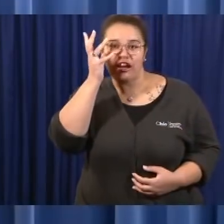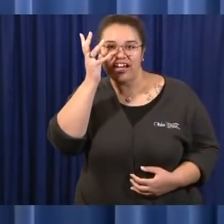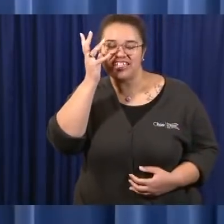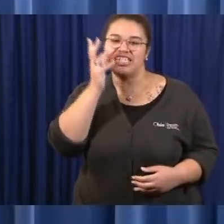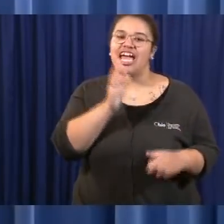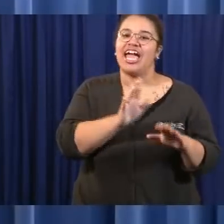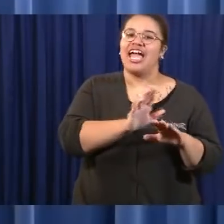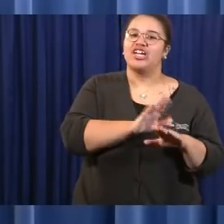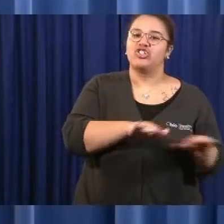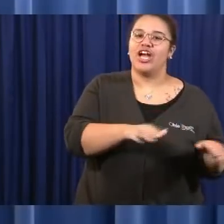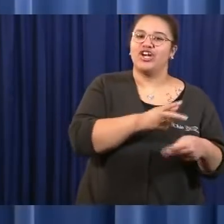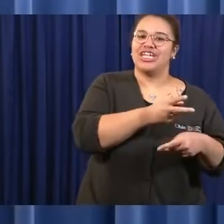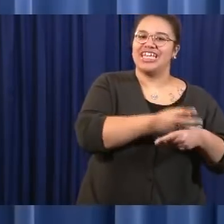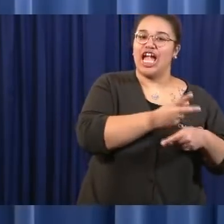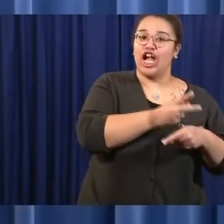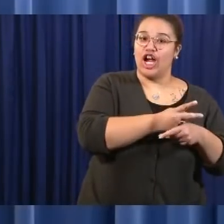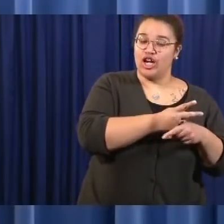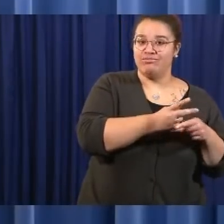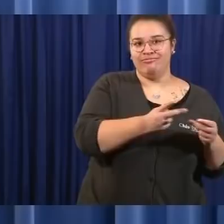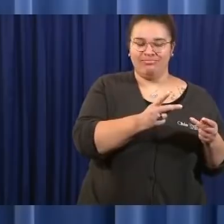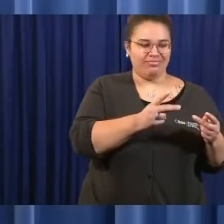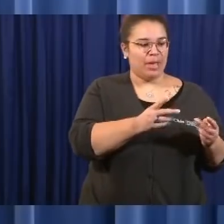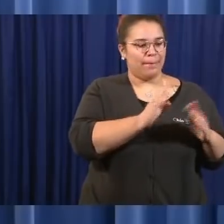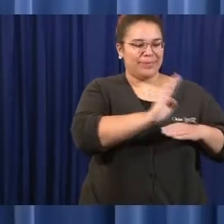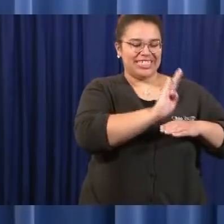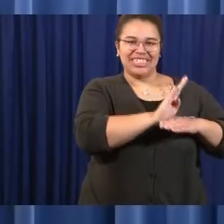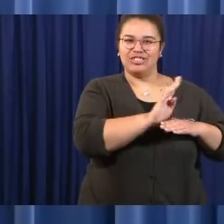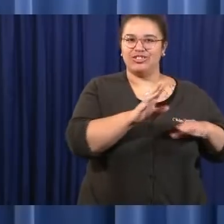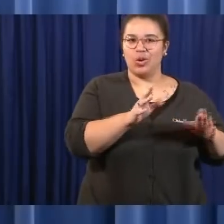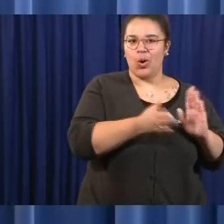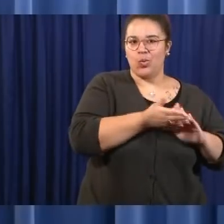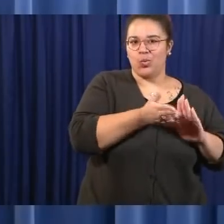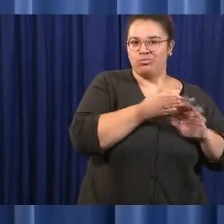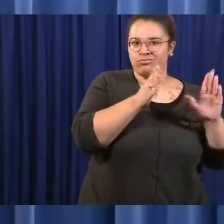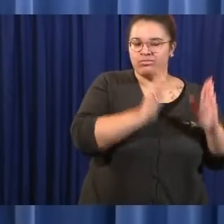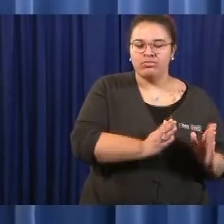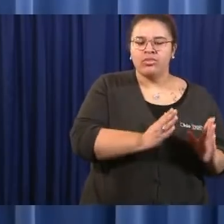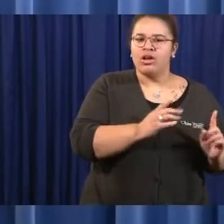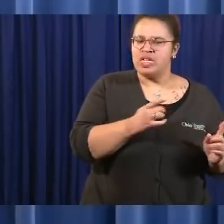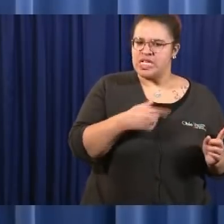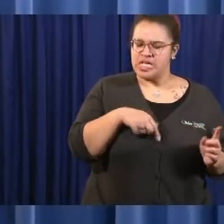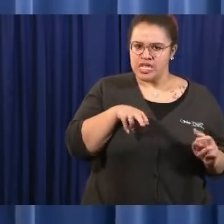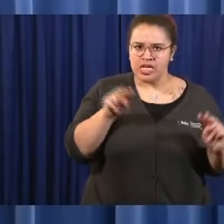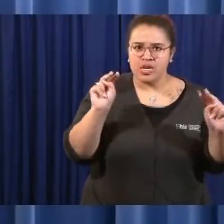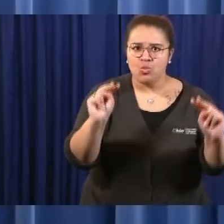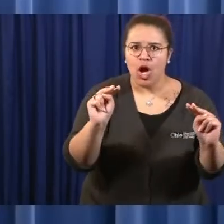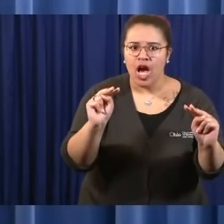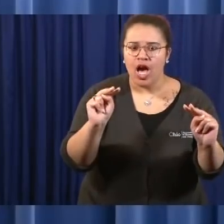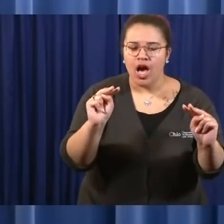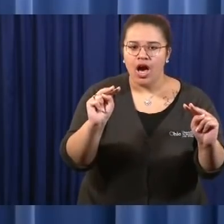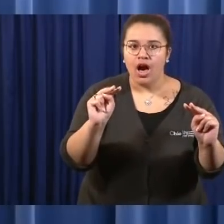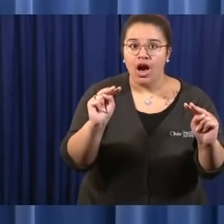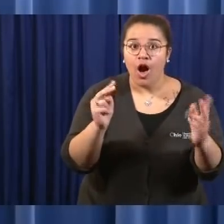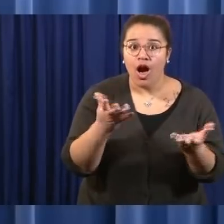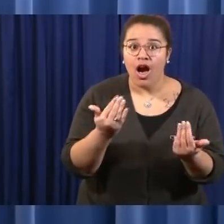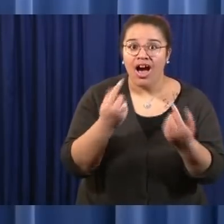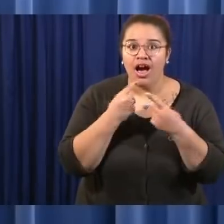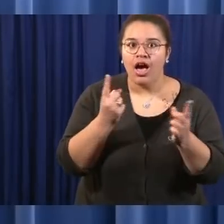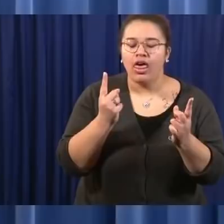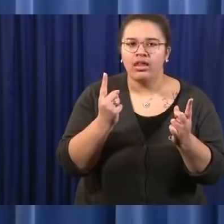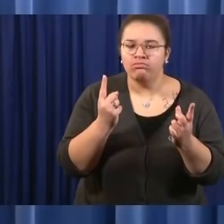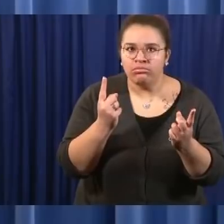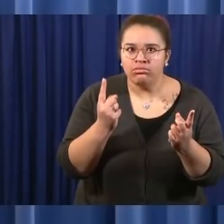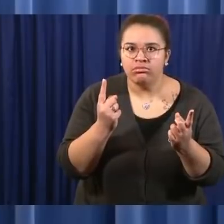press conference today, hoping to hear some good news for when child care may be available. I've already heard reports of centers